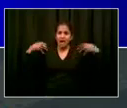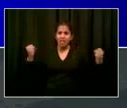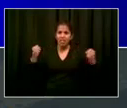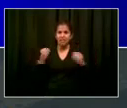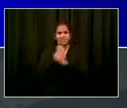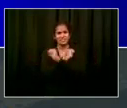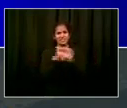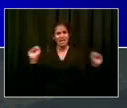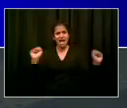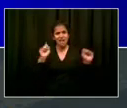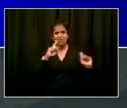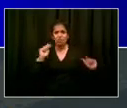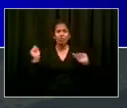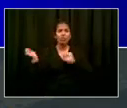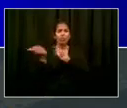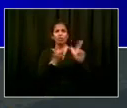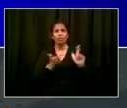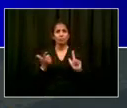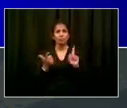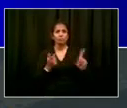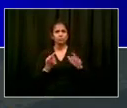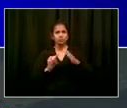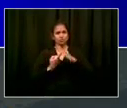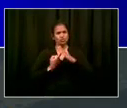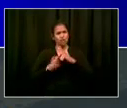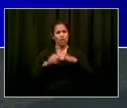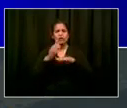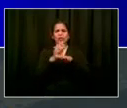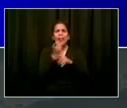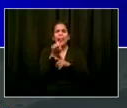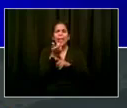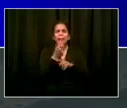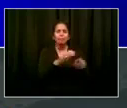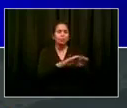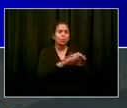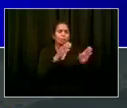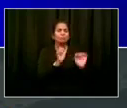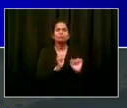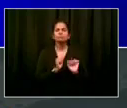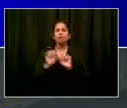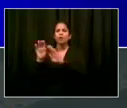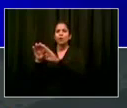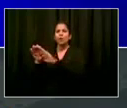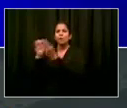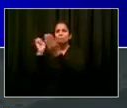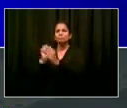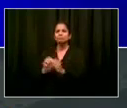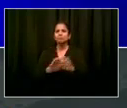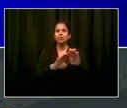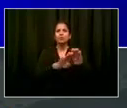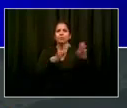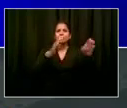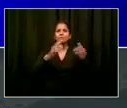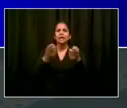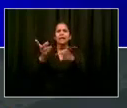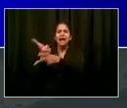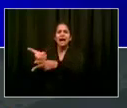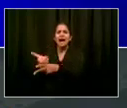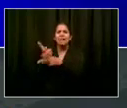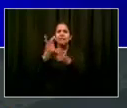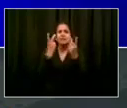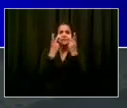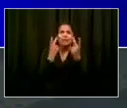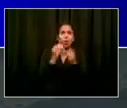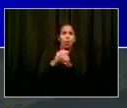with rigorous safety measures, with real limits, with careful inspections, because we have to get it right. A lot